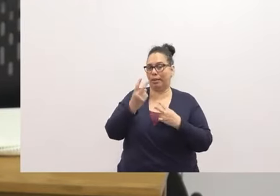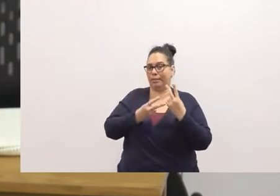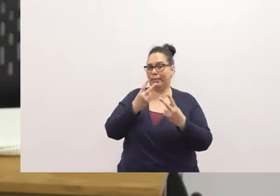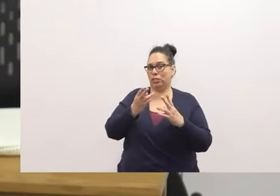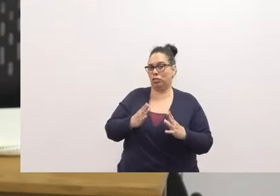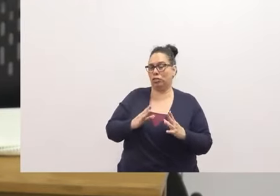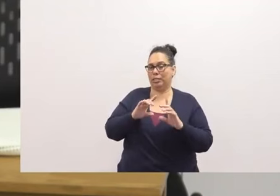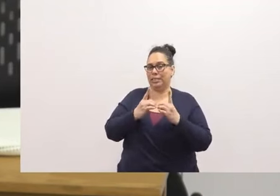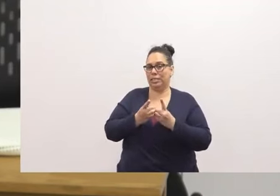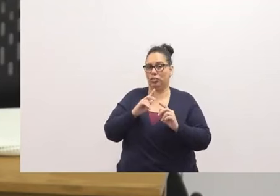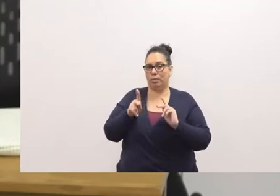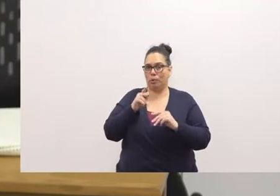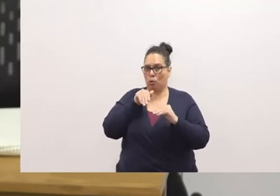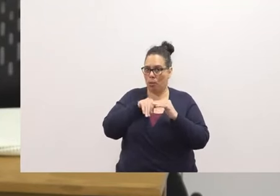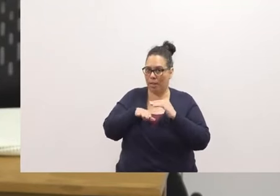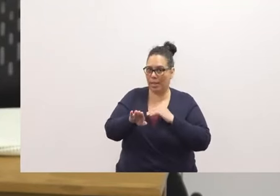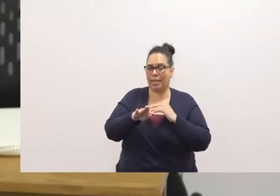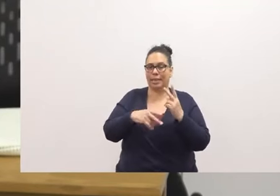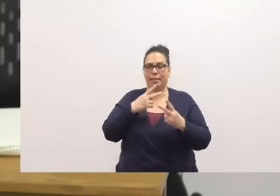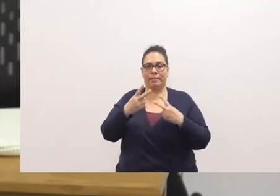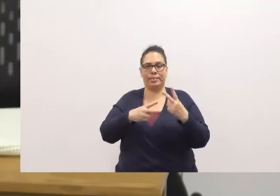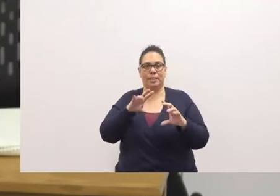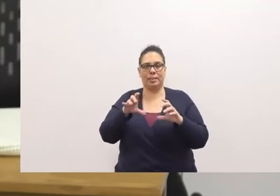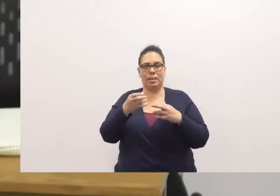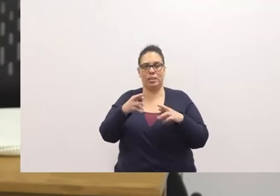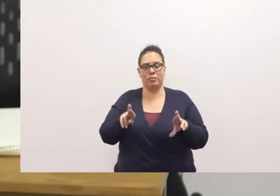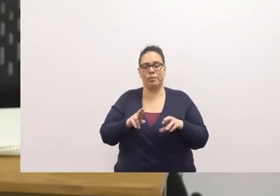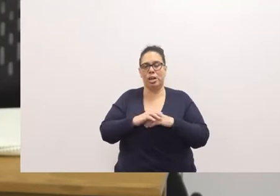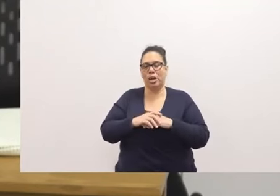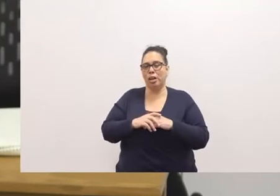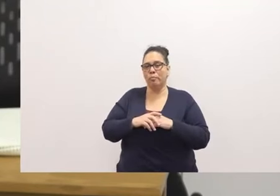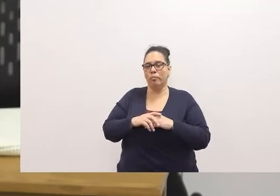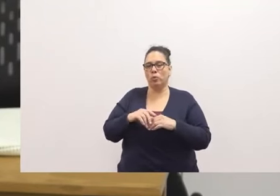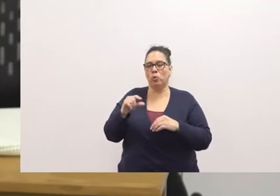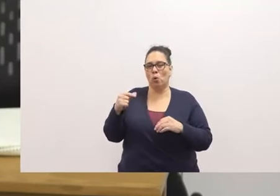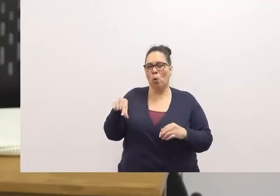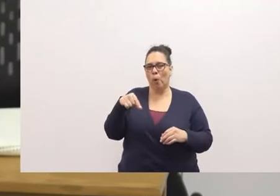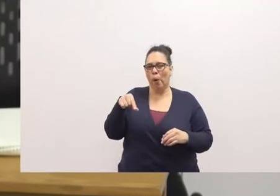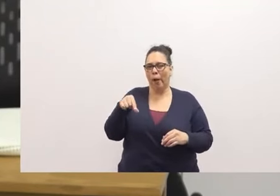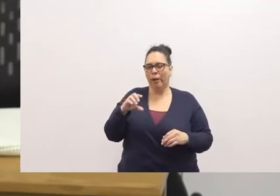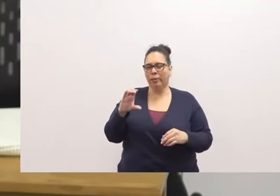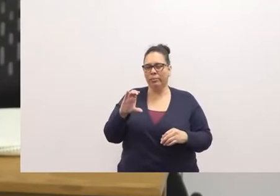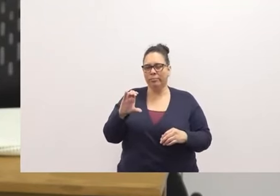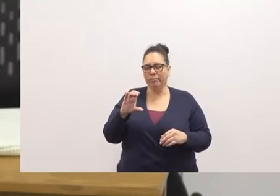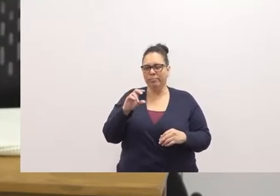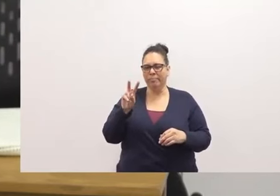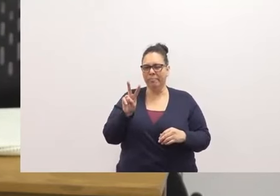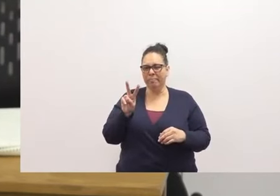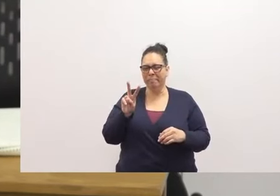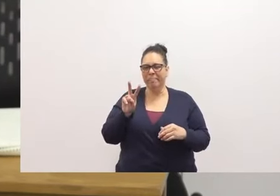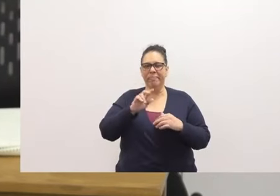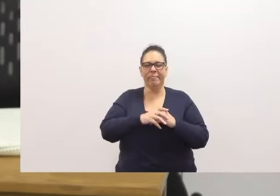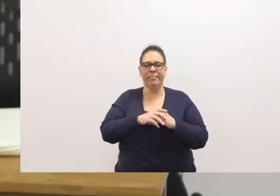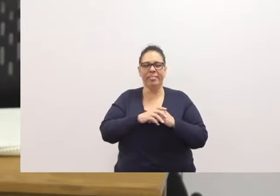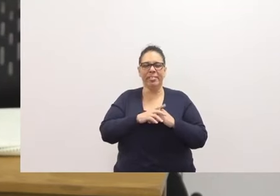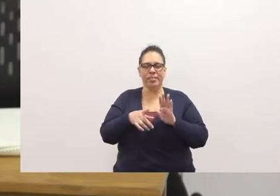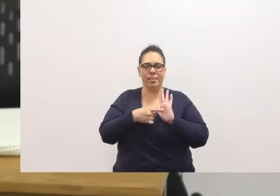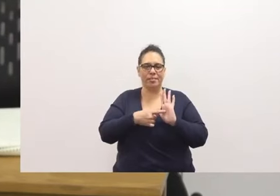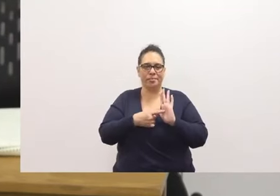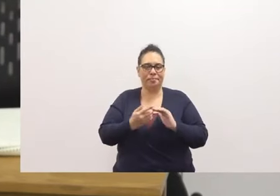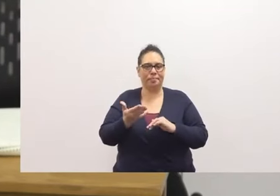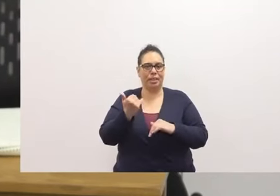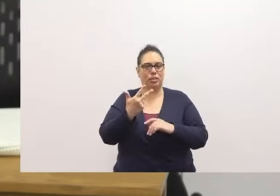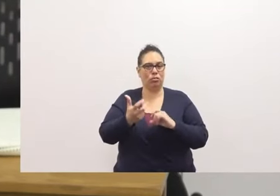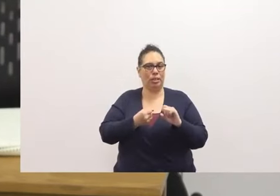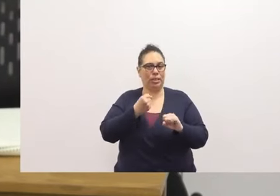district folks coming in to visit classrooms on our what we call our QCV, quality core visits, and highlighting the last